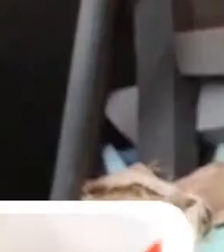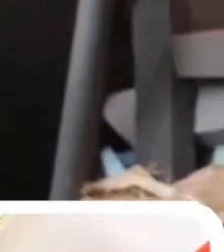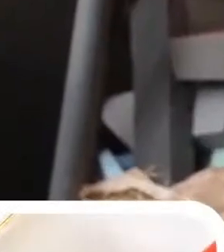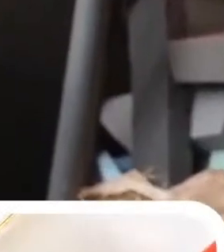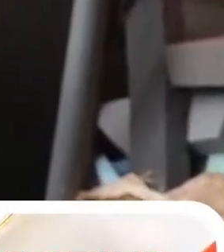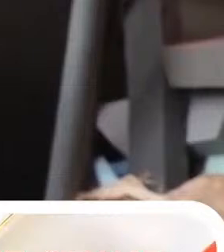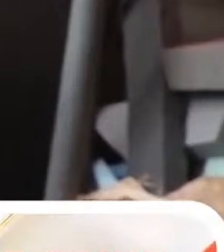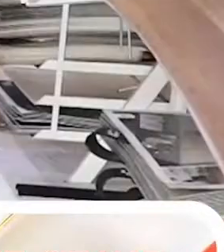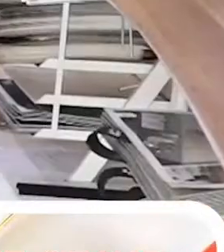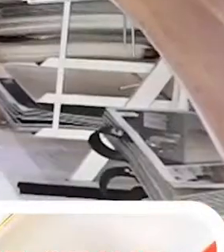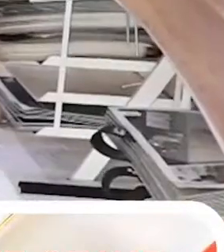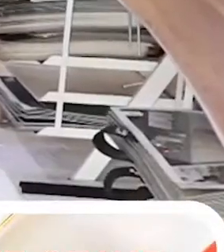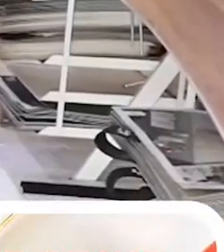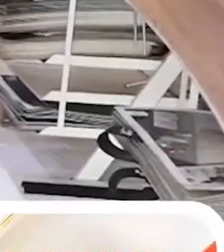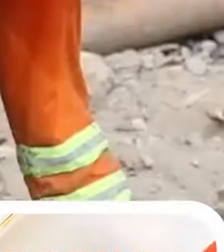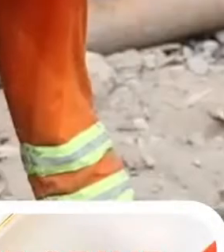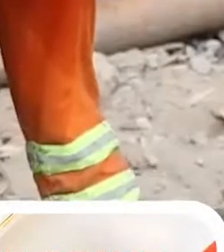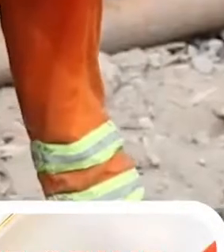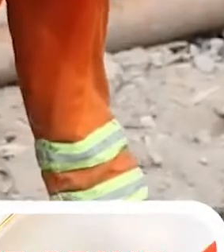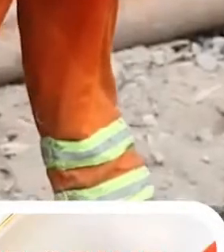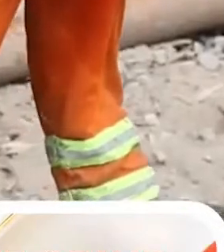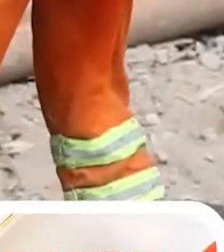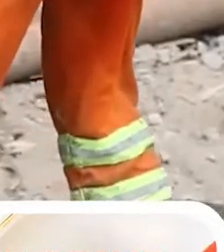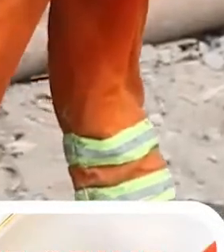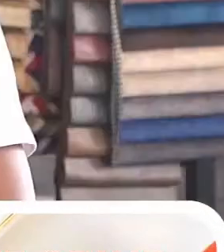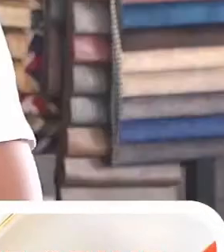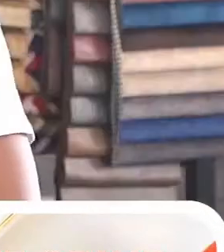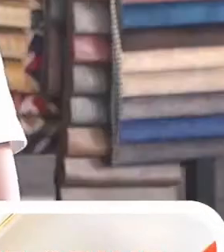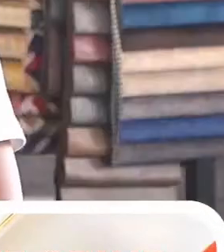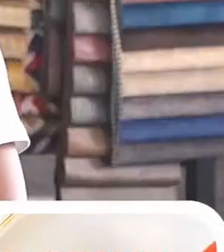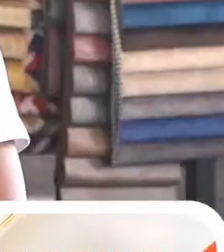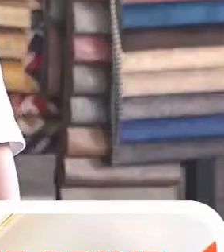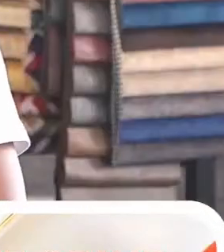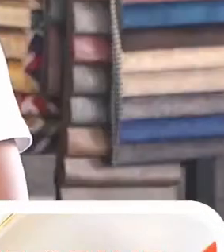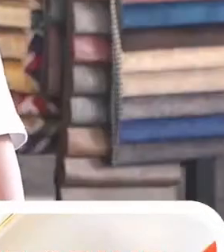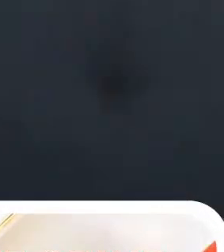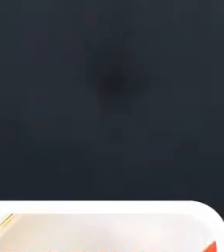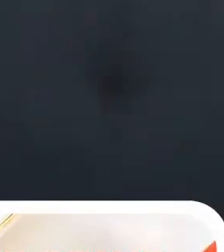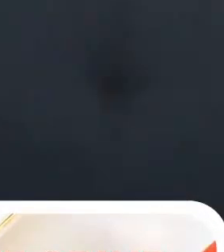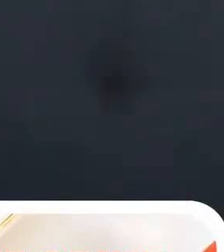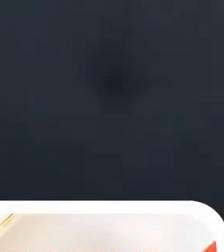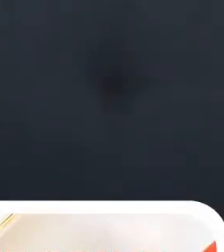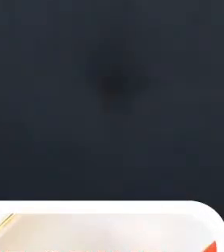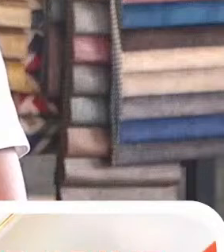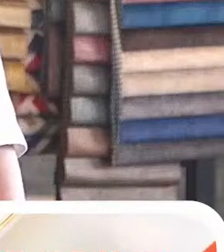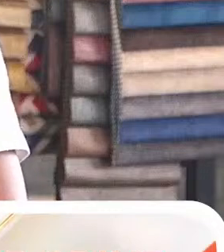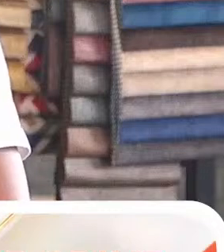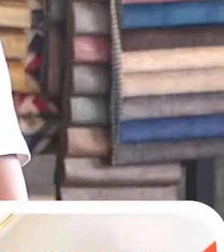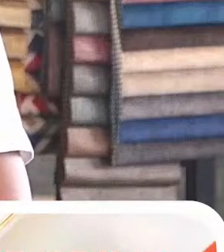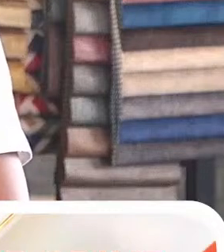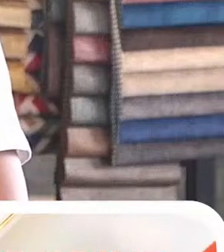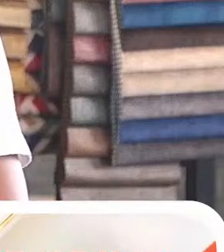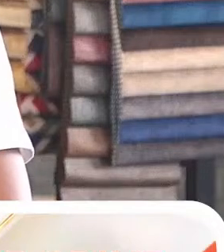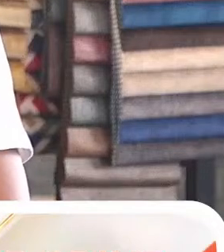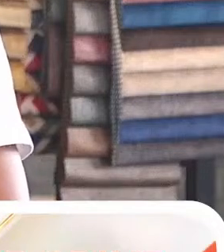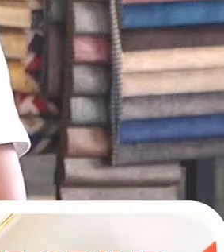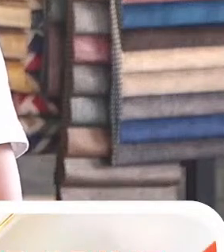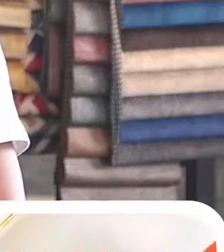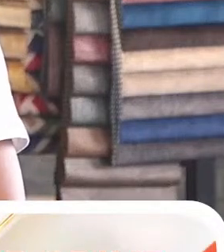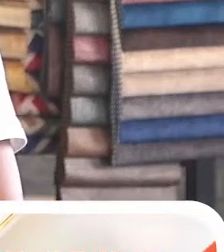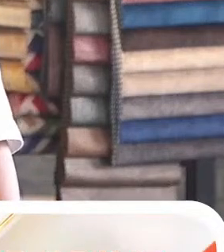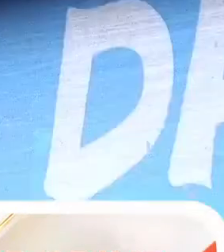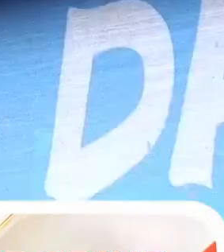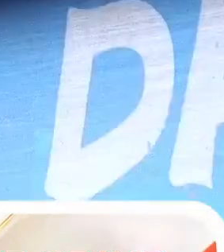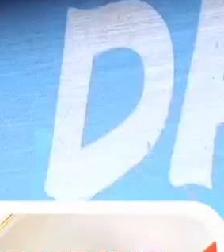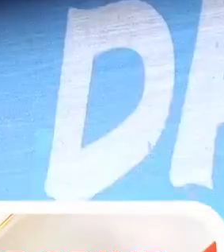Entrepreneurs around the country are creatively grinding. I started with a borrowed phone. A borrowed phone? Yeah, that could last 2 hours